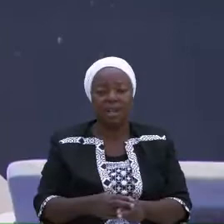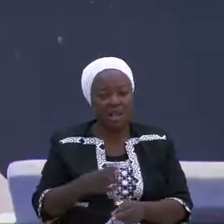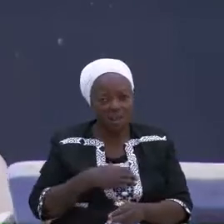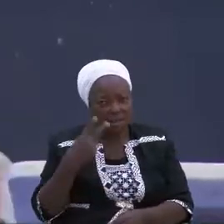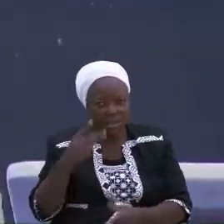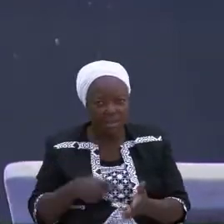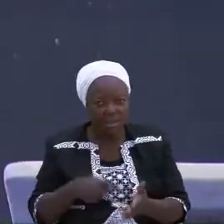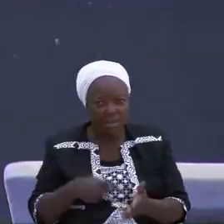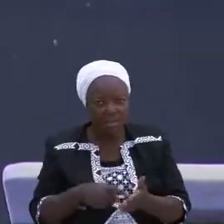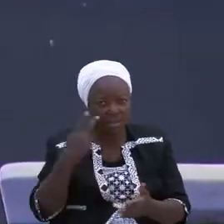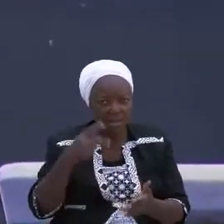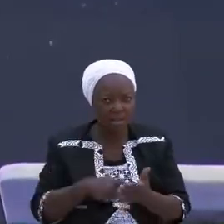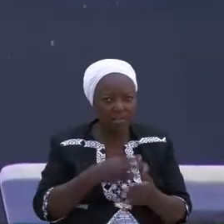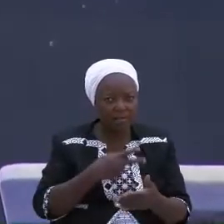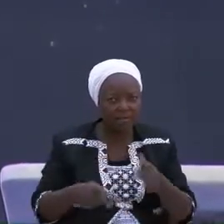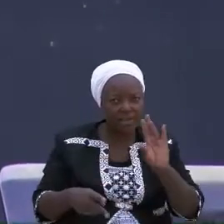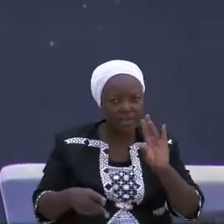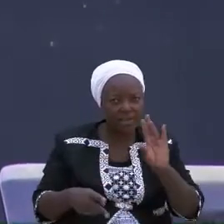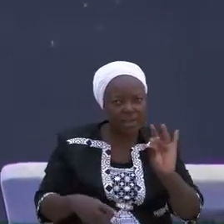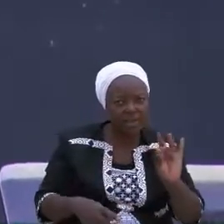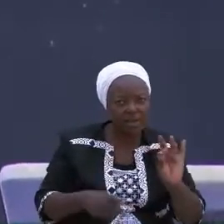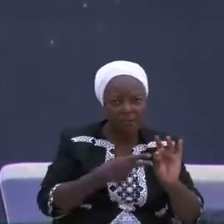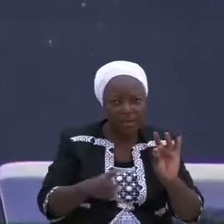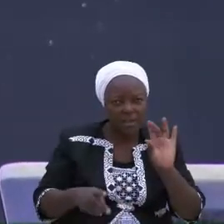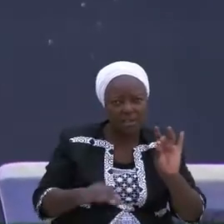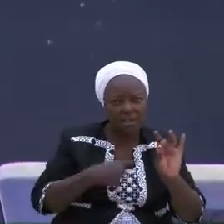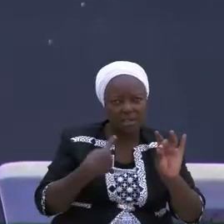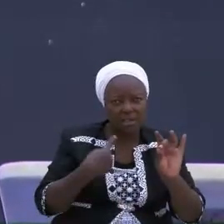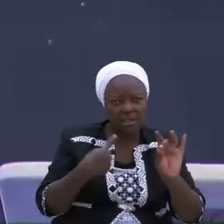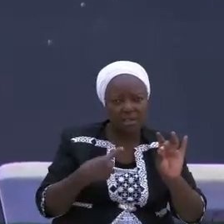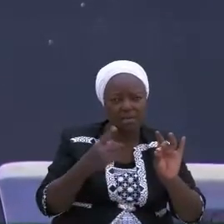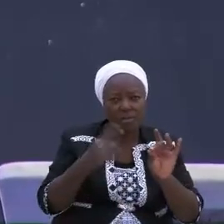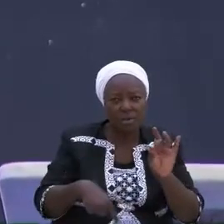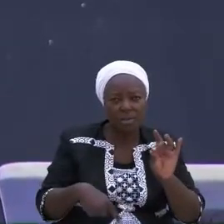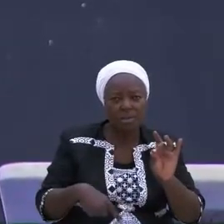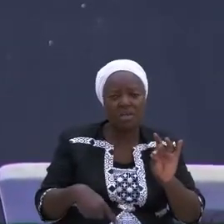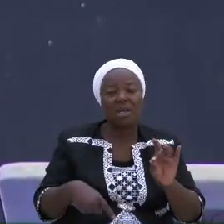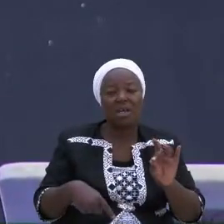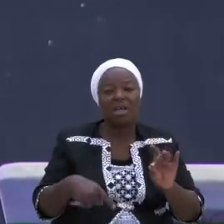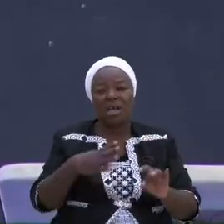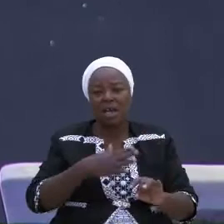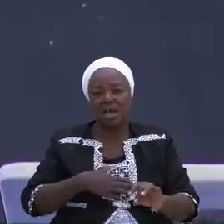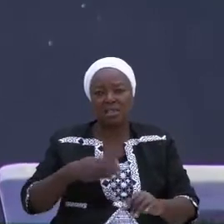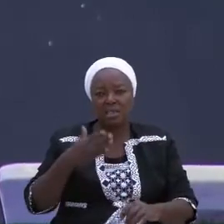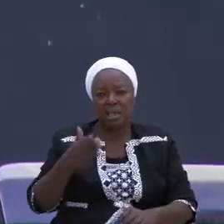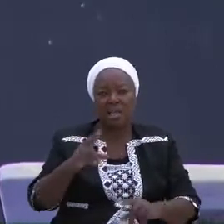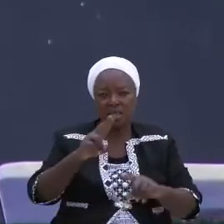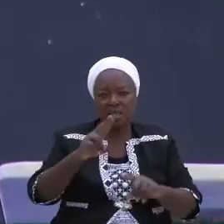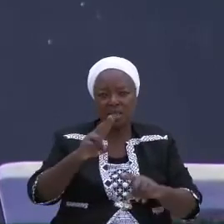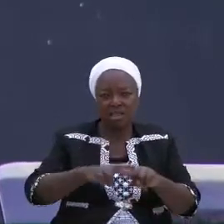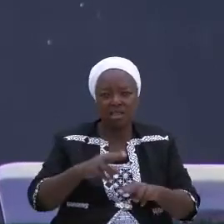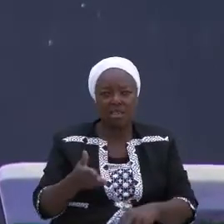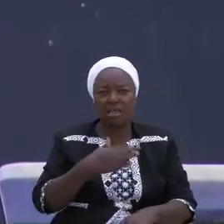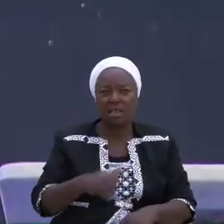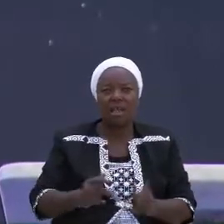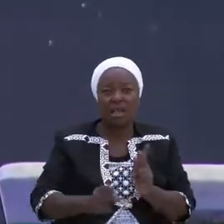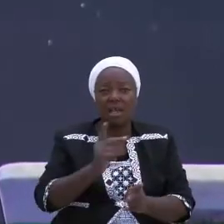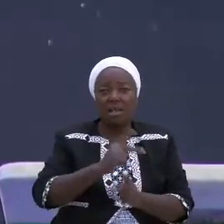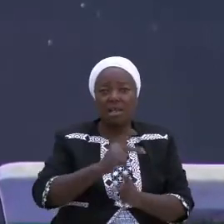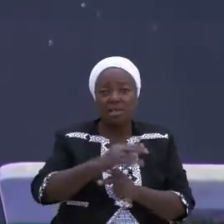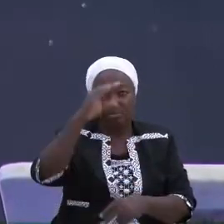8 and their search is certain man at least important in his